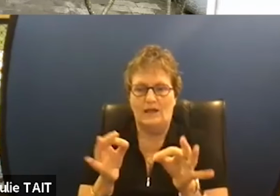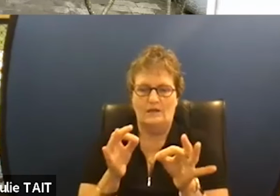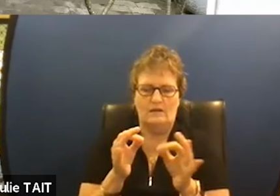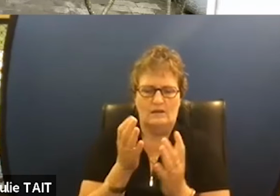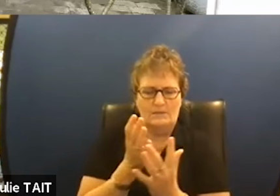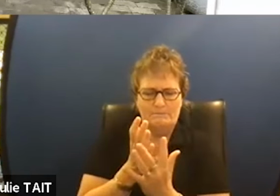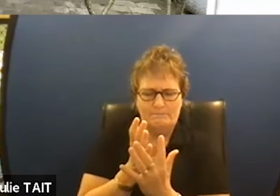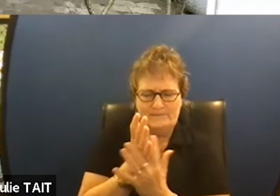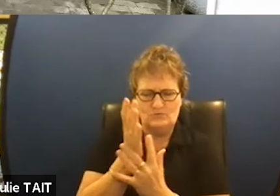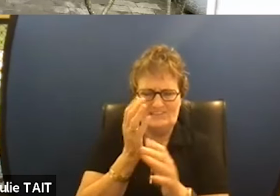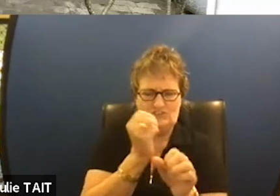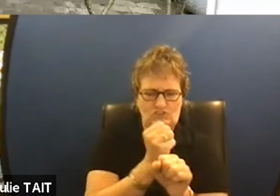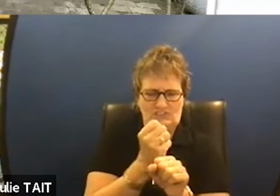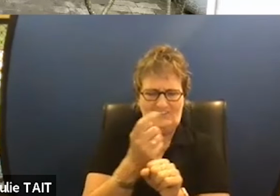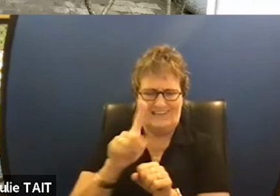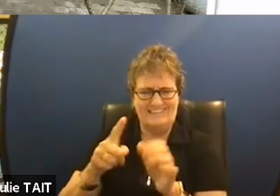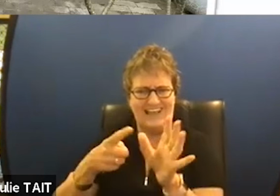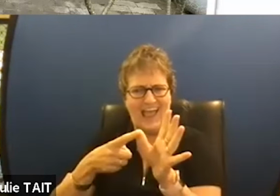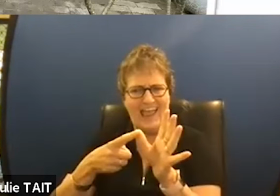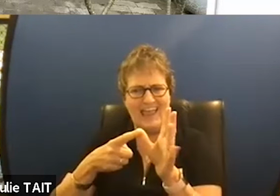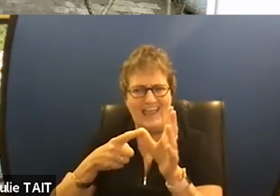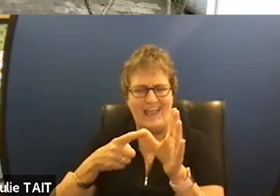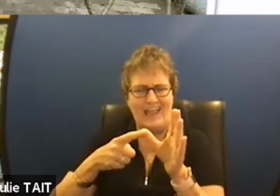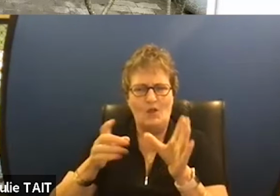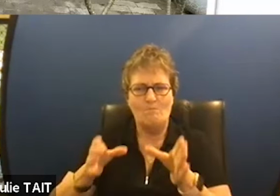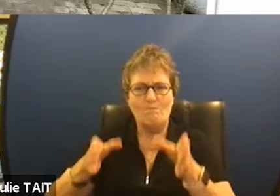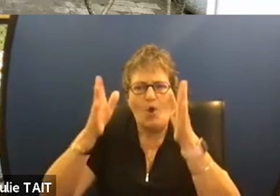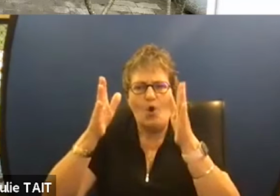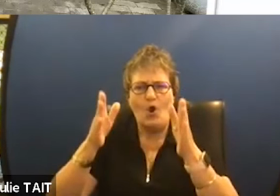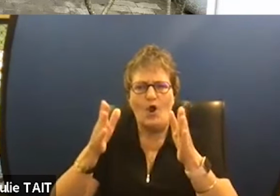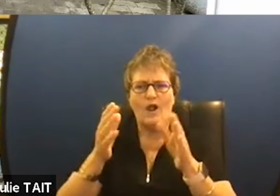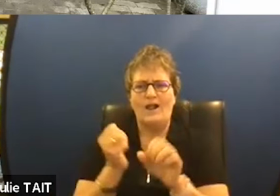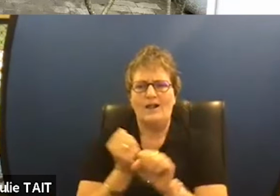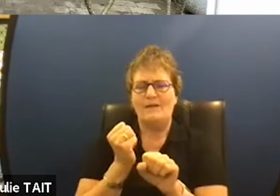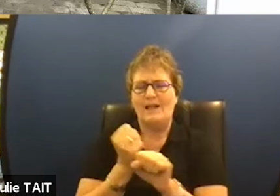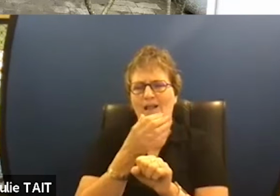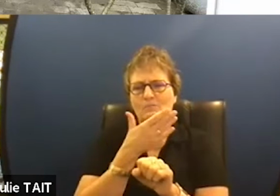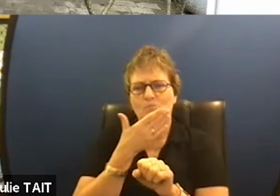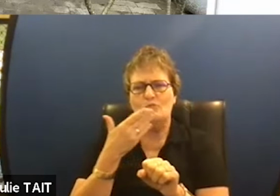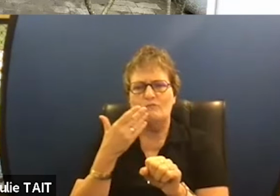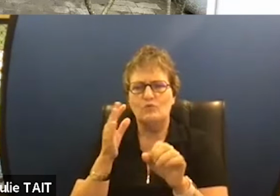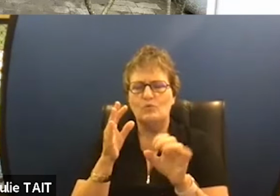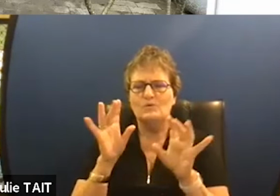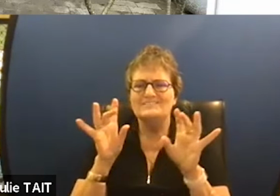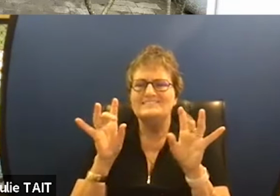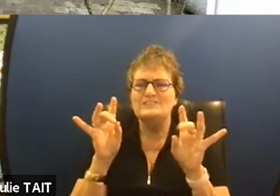she's called the Secret Garden, where we're bringing some sensory experiences in. And it's a nice